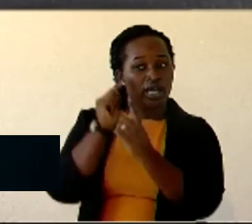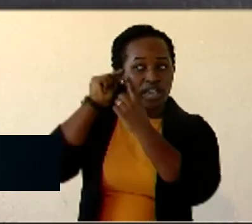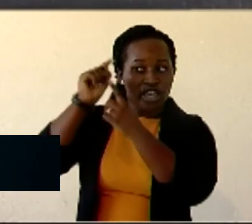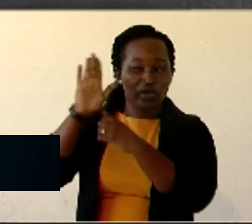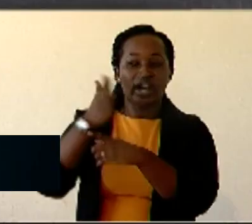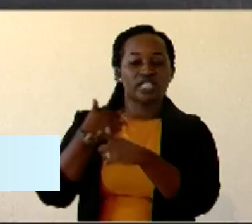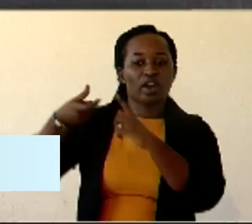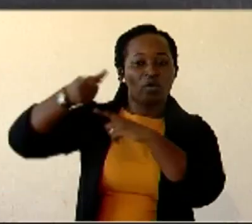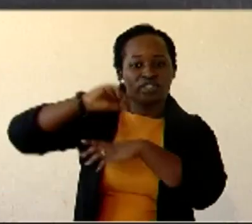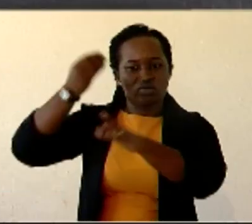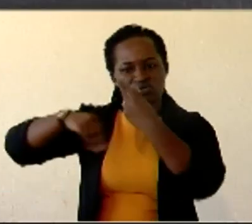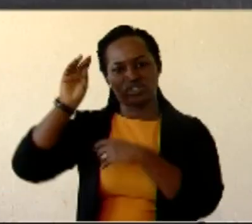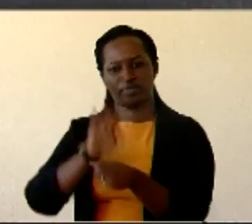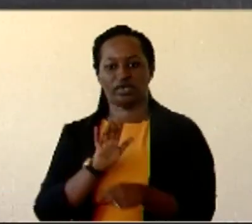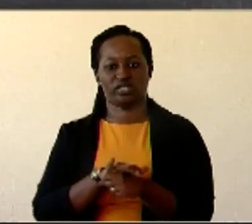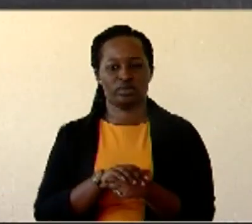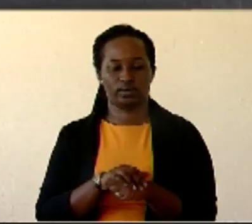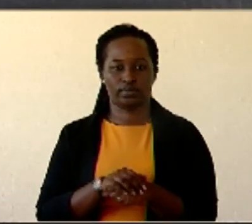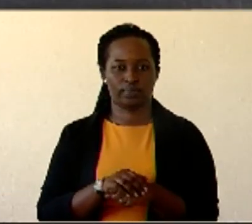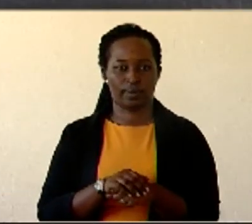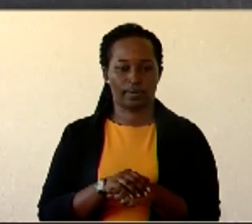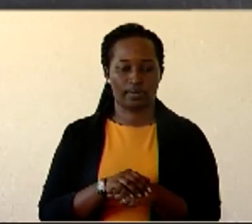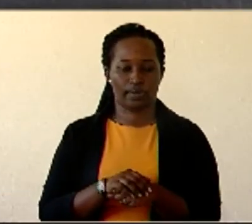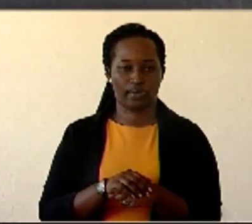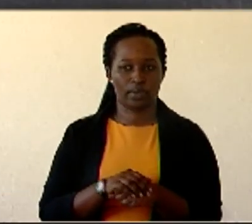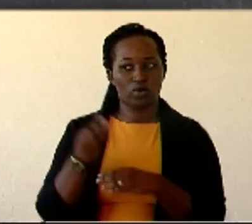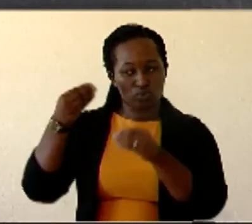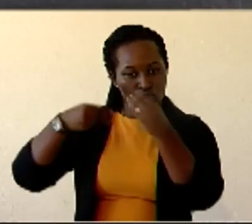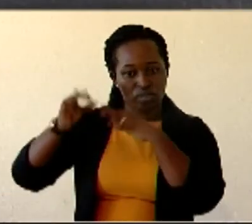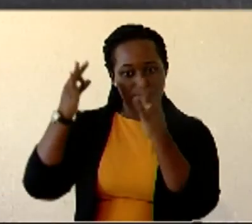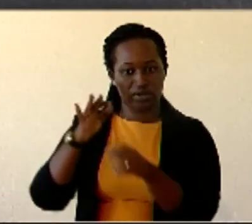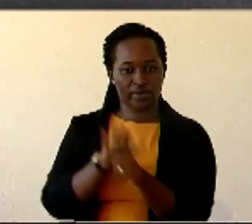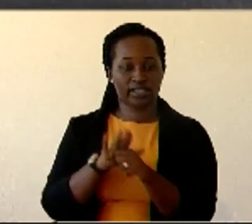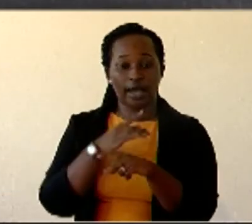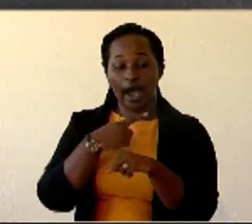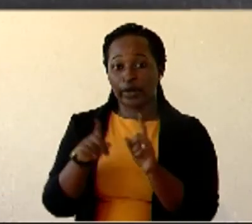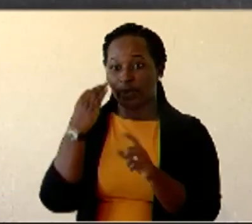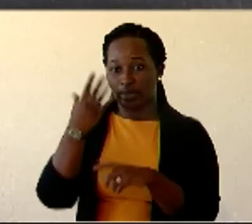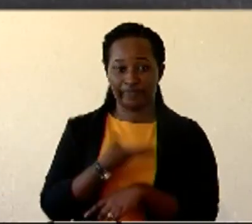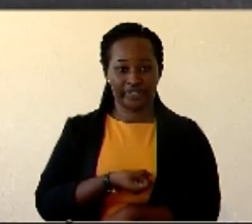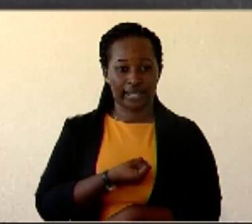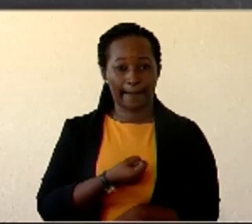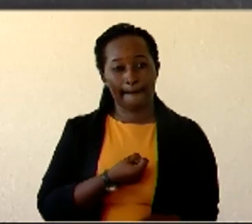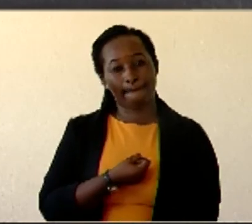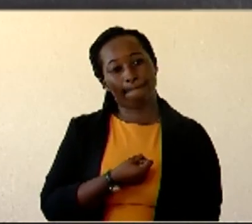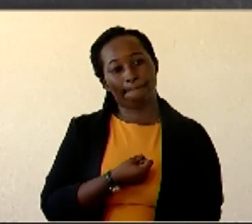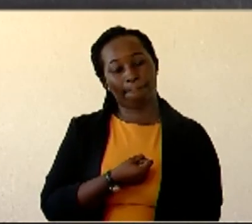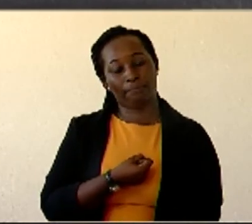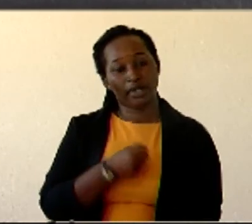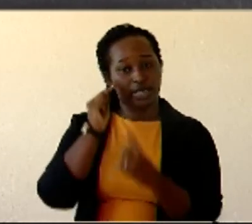objective, or its goal, is to sell a lot of things. Sales maximization. But now if it has